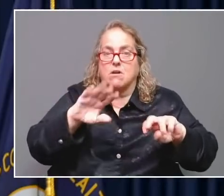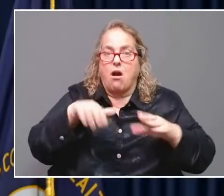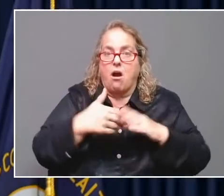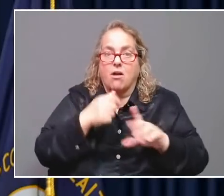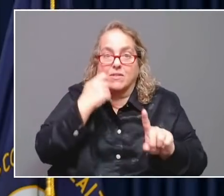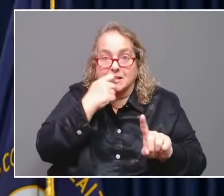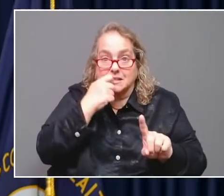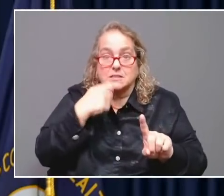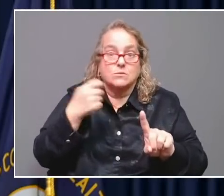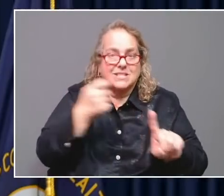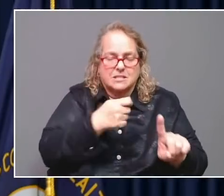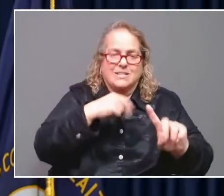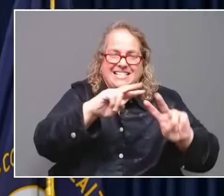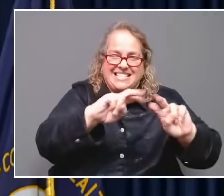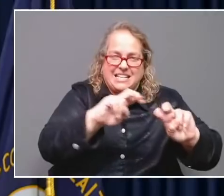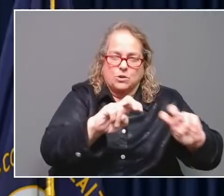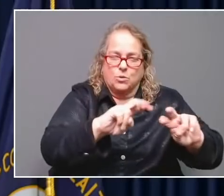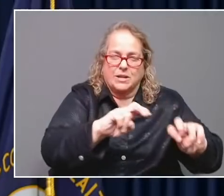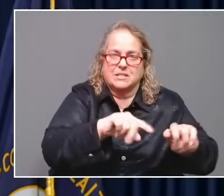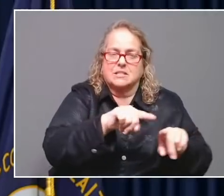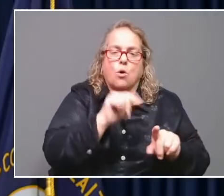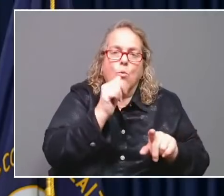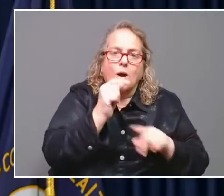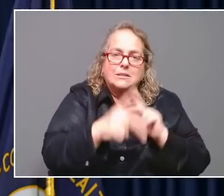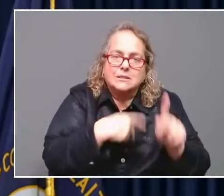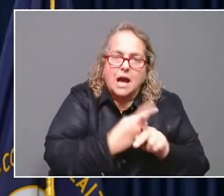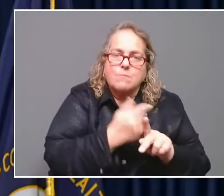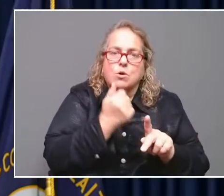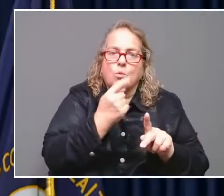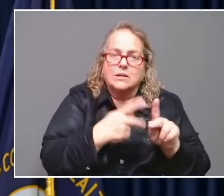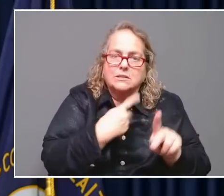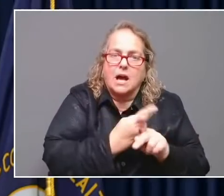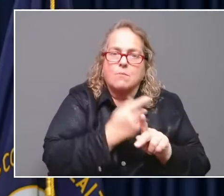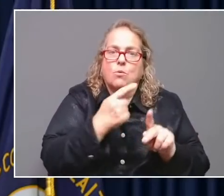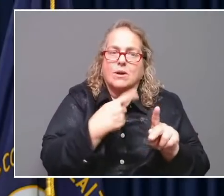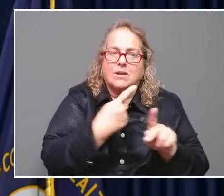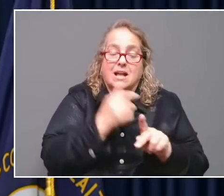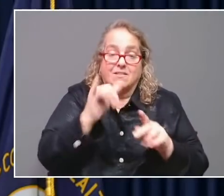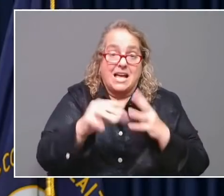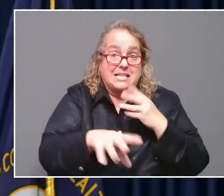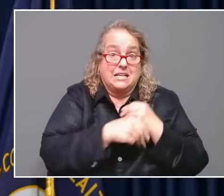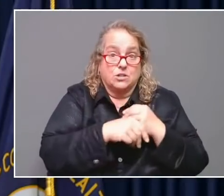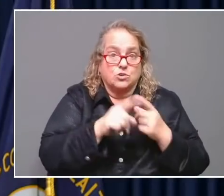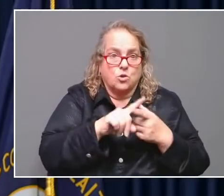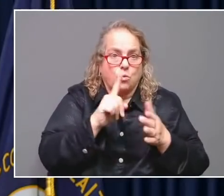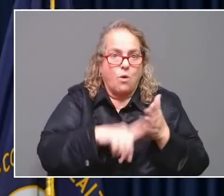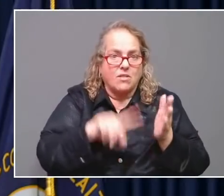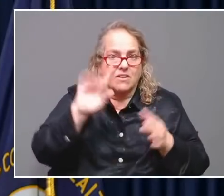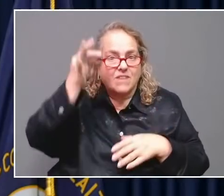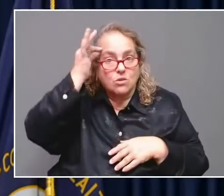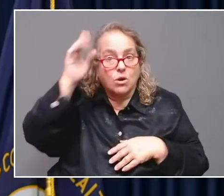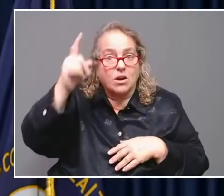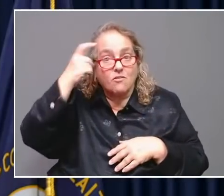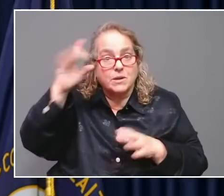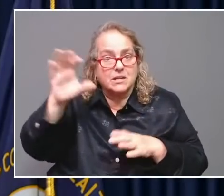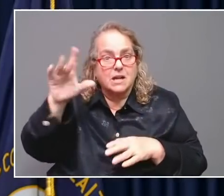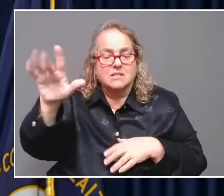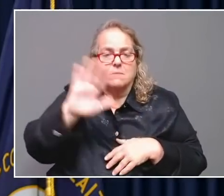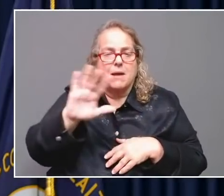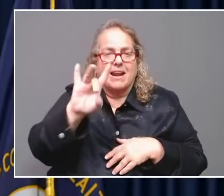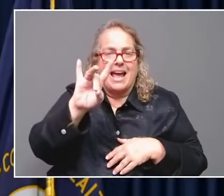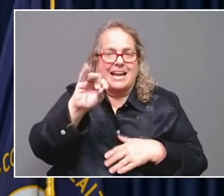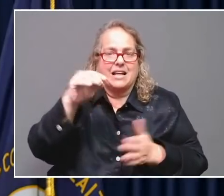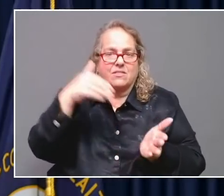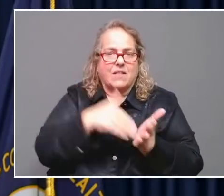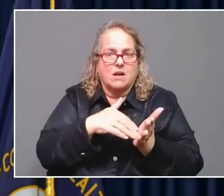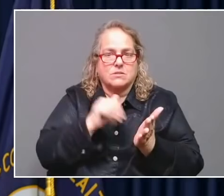basis. And that's in addition to what the federal government does, which, as I understand from their briefing, could be about 80,000 specimens a week, which is